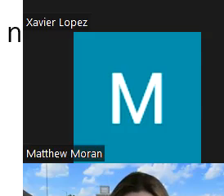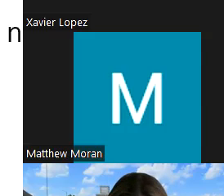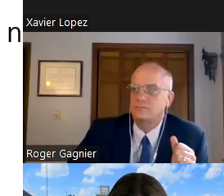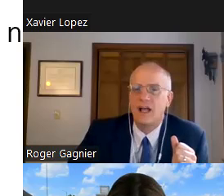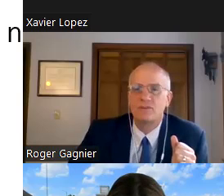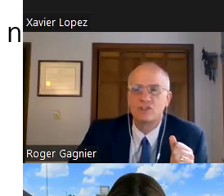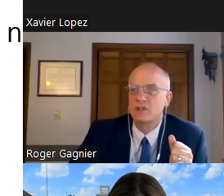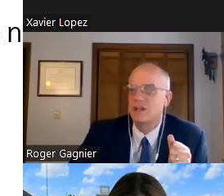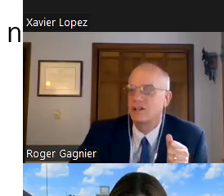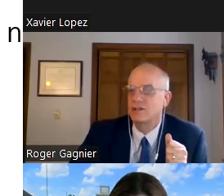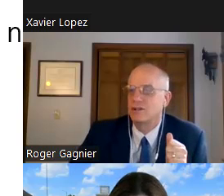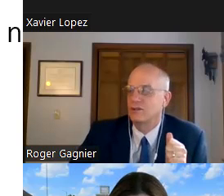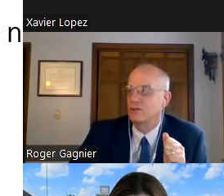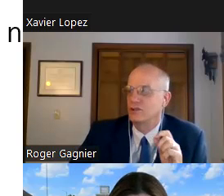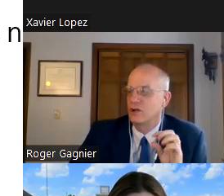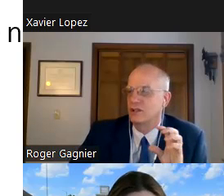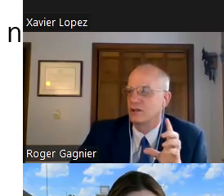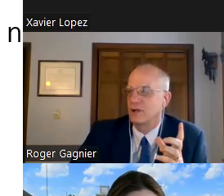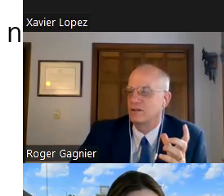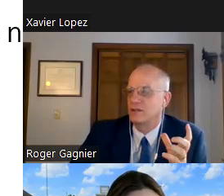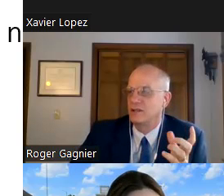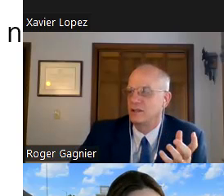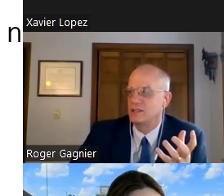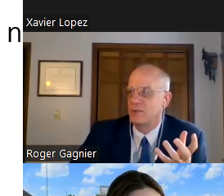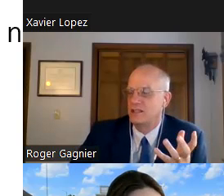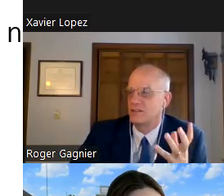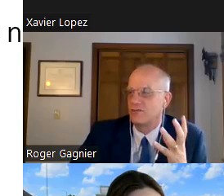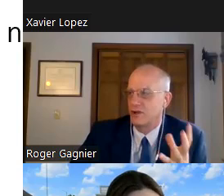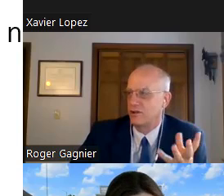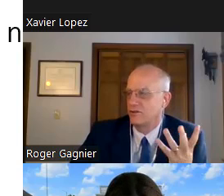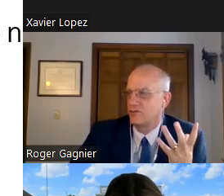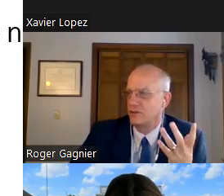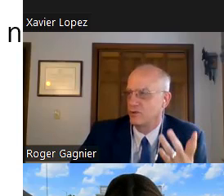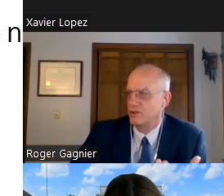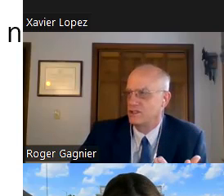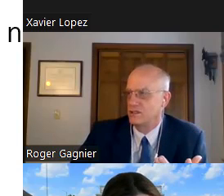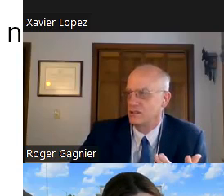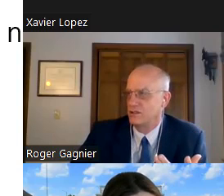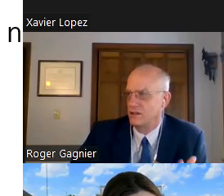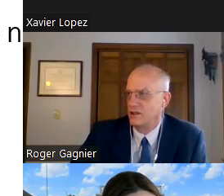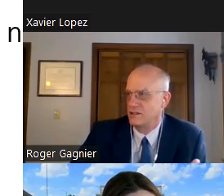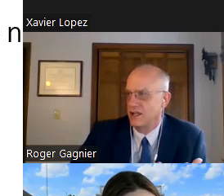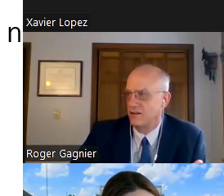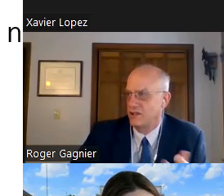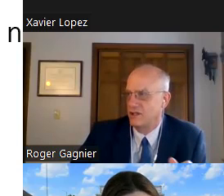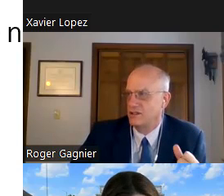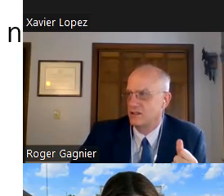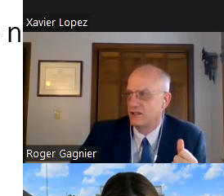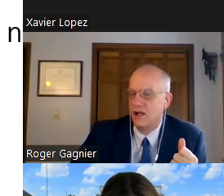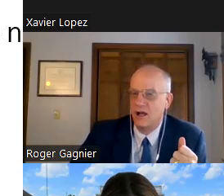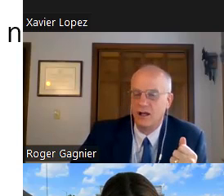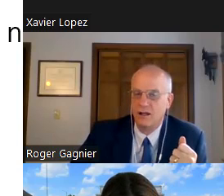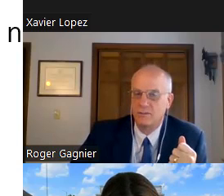Sure. I'm assuming that you're talking about the space in front of the northeastern side of